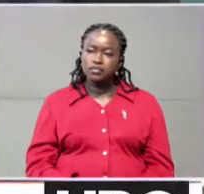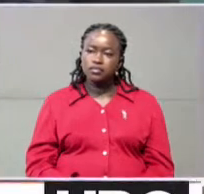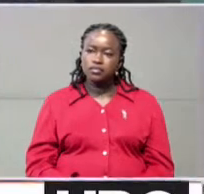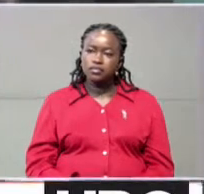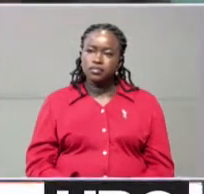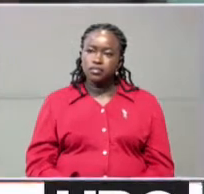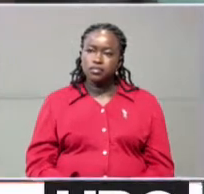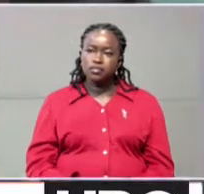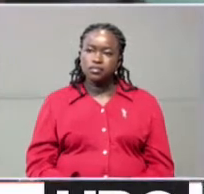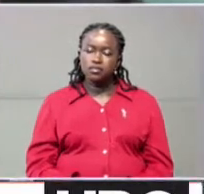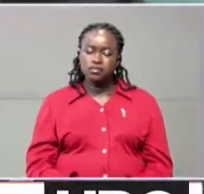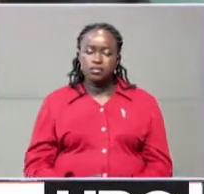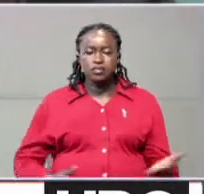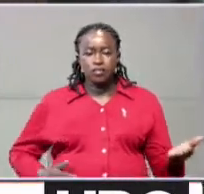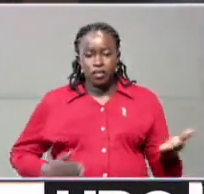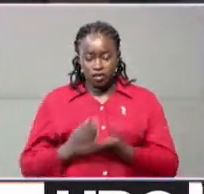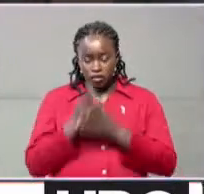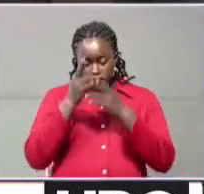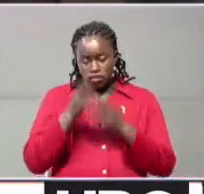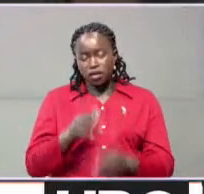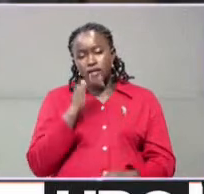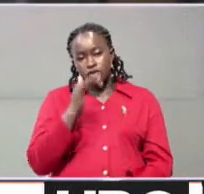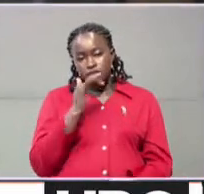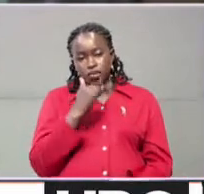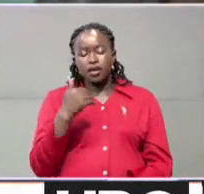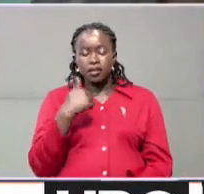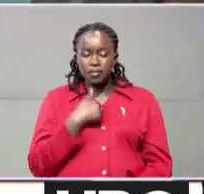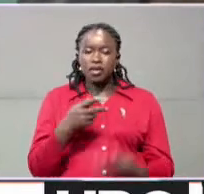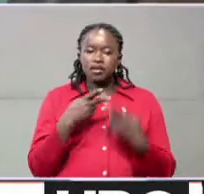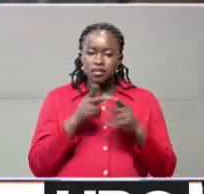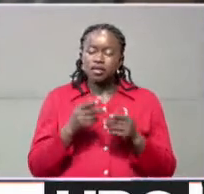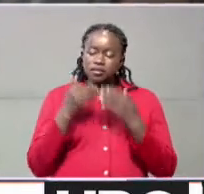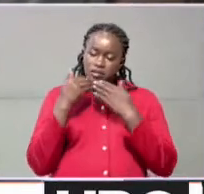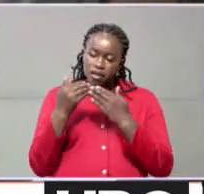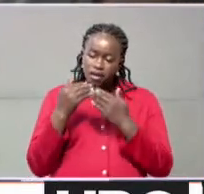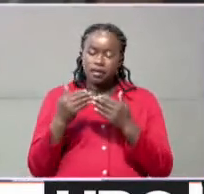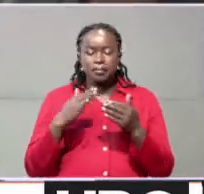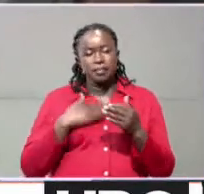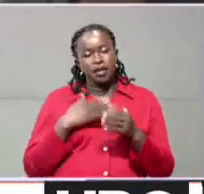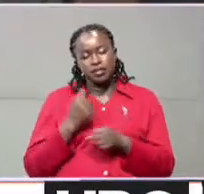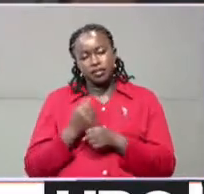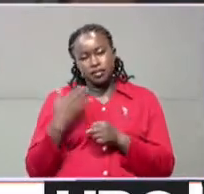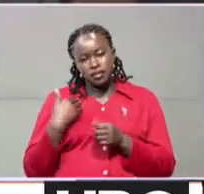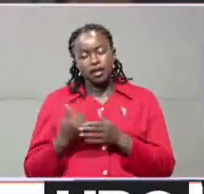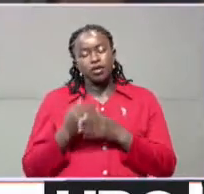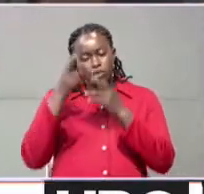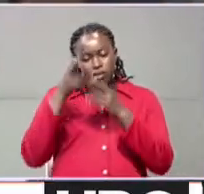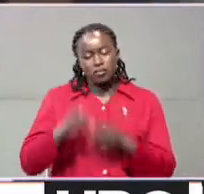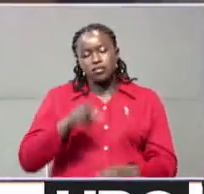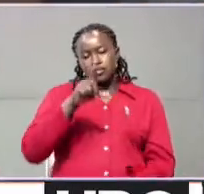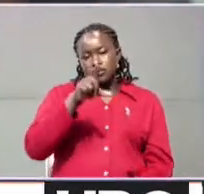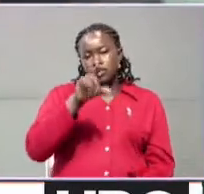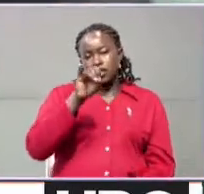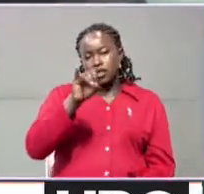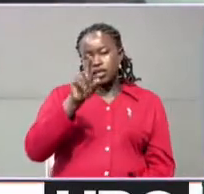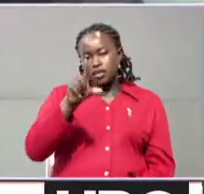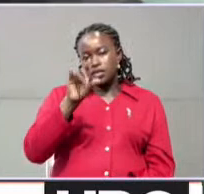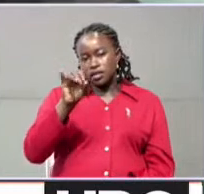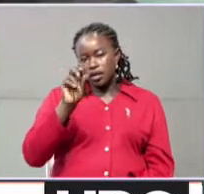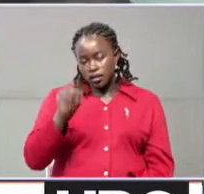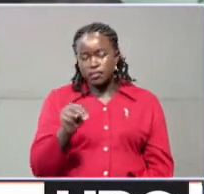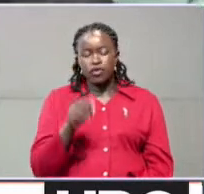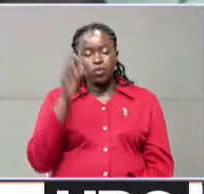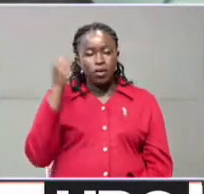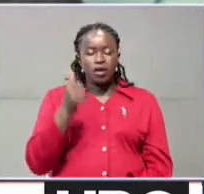write on vote speaker first of all i would like to begin by thanking my sister honorable liliana bay for raising